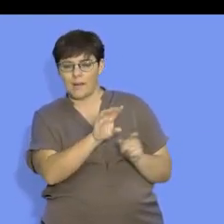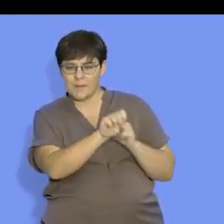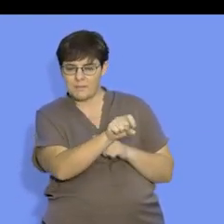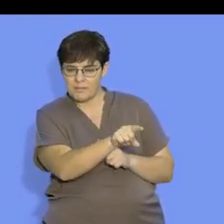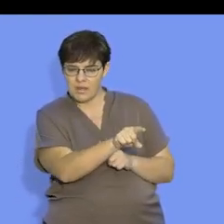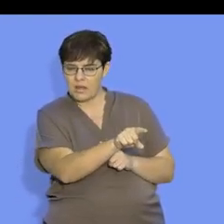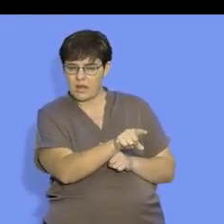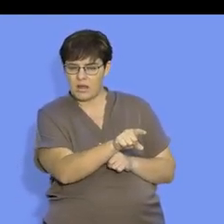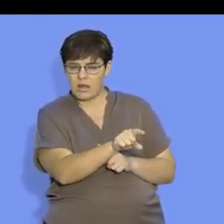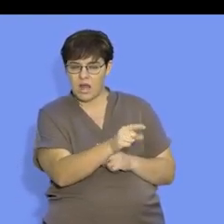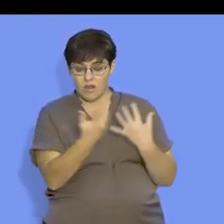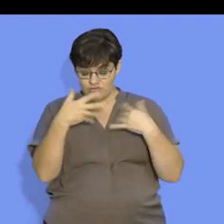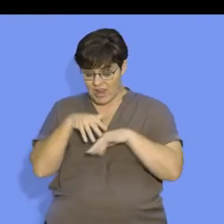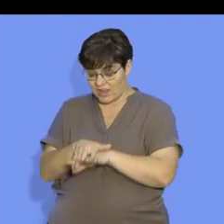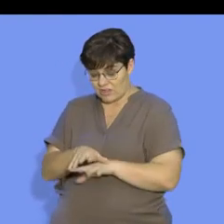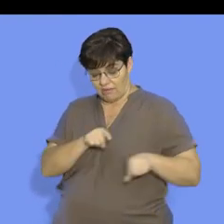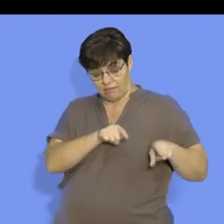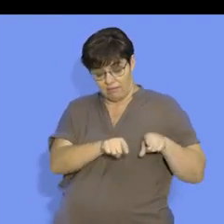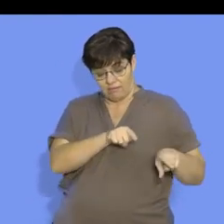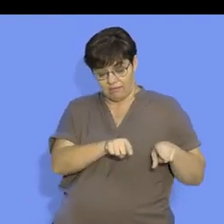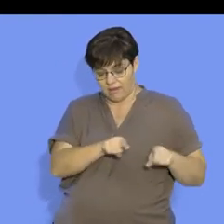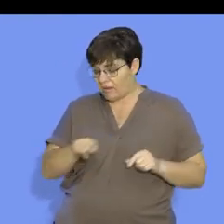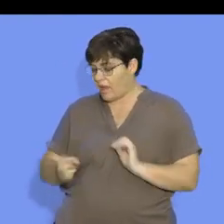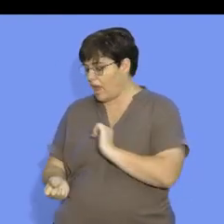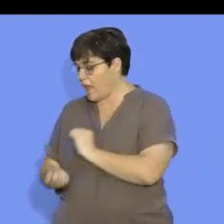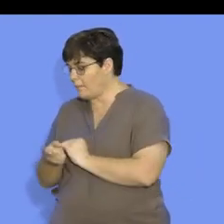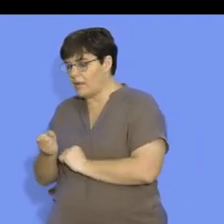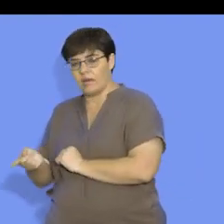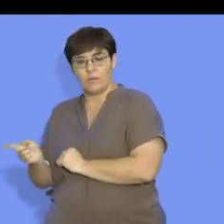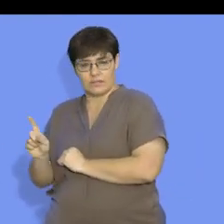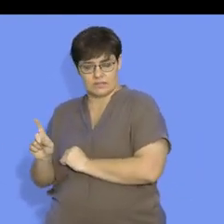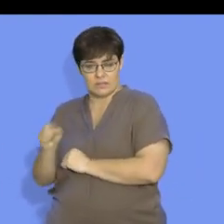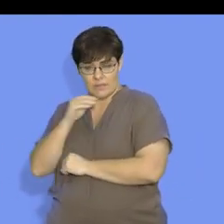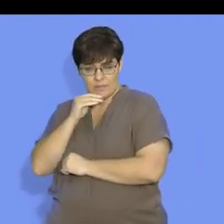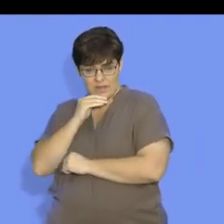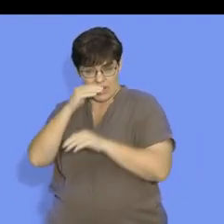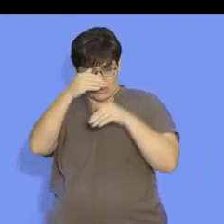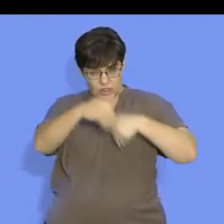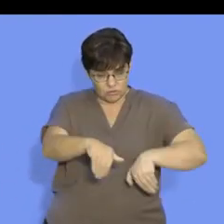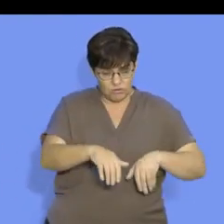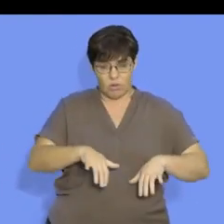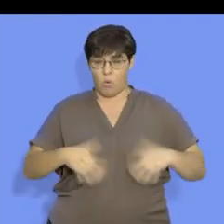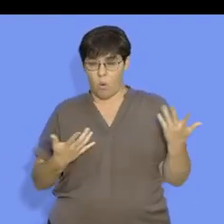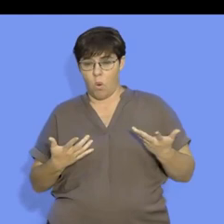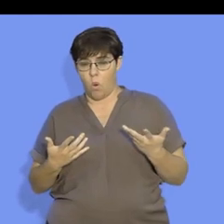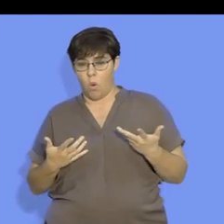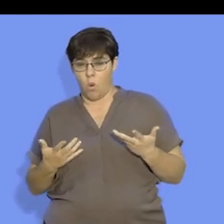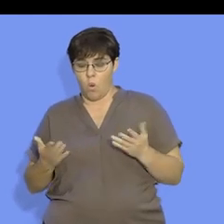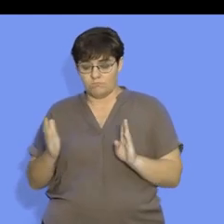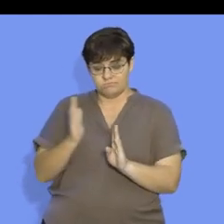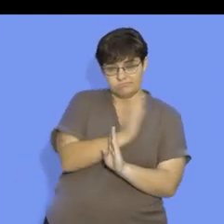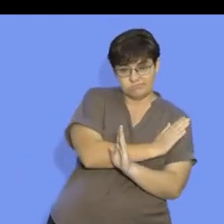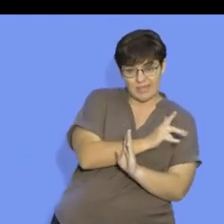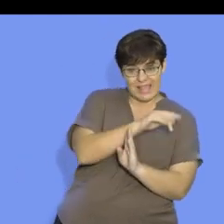track of what happens in a reaction between acids and bases, be it a neutralization reaction. And we'll